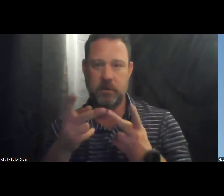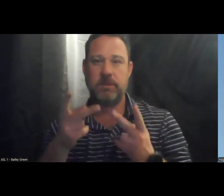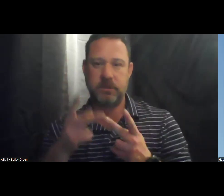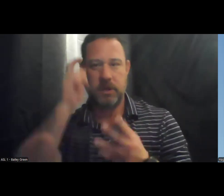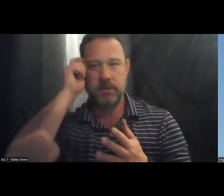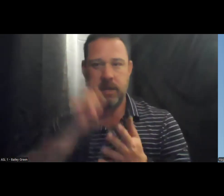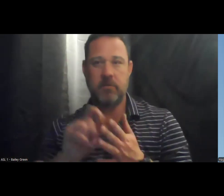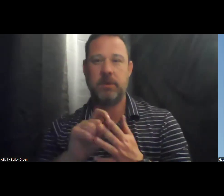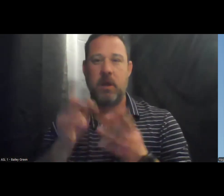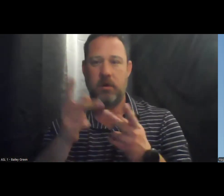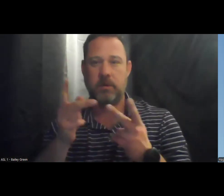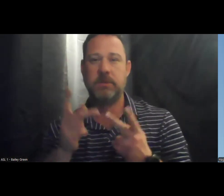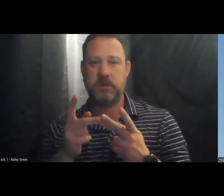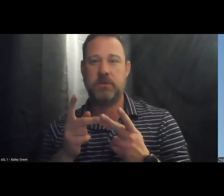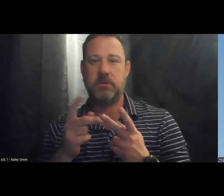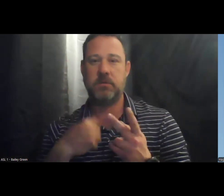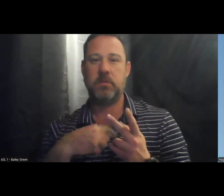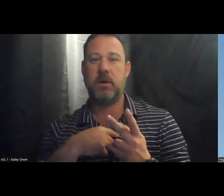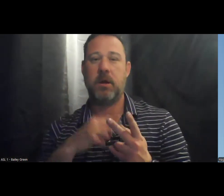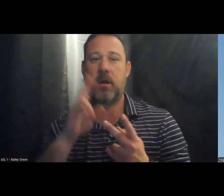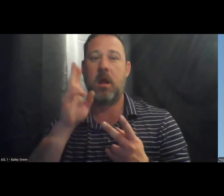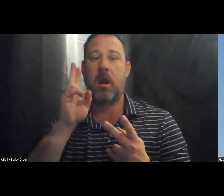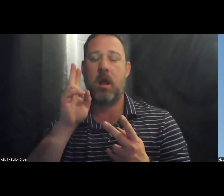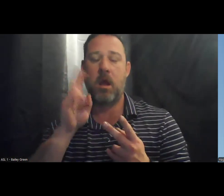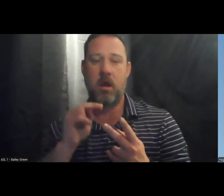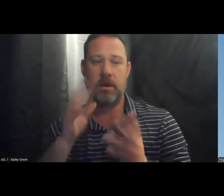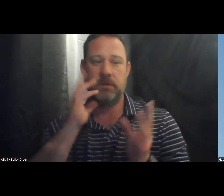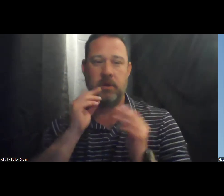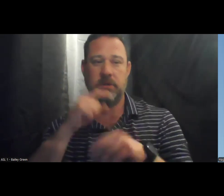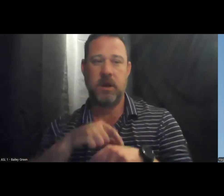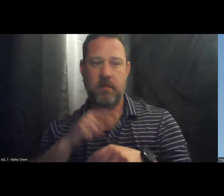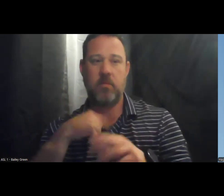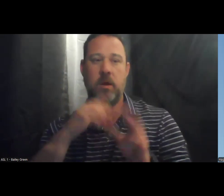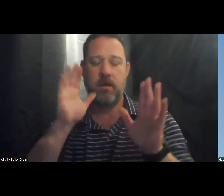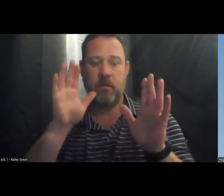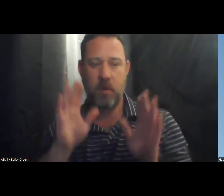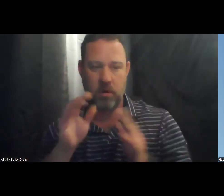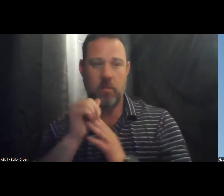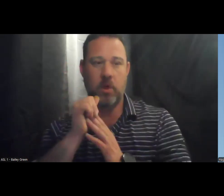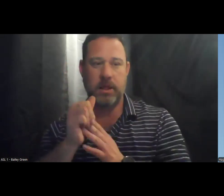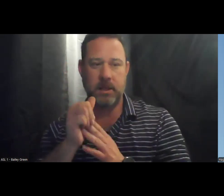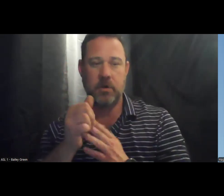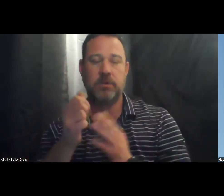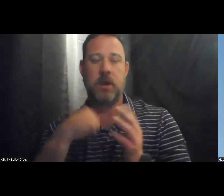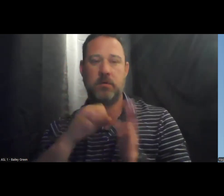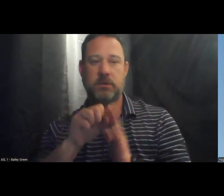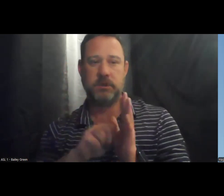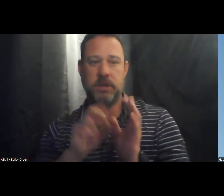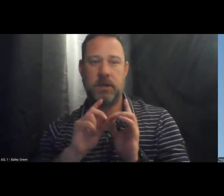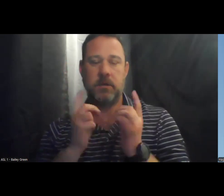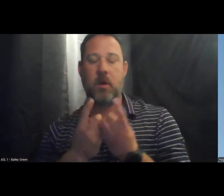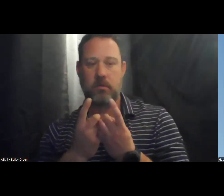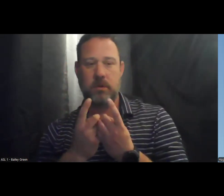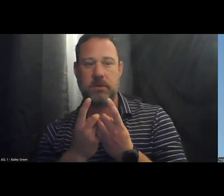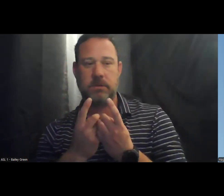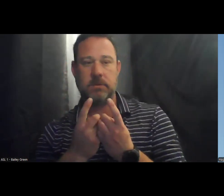secretary positions. We are in an unprecedented time where we have remarkable leaders leading our state departments.